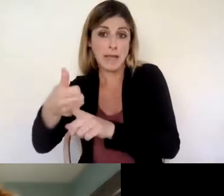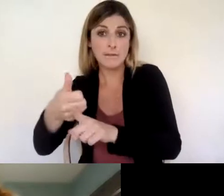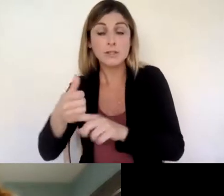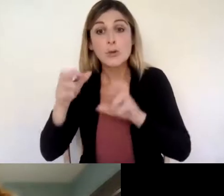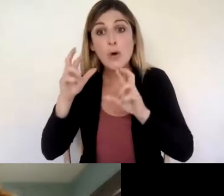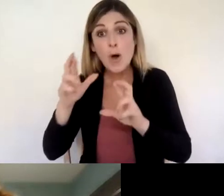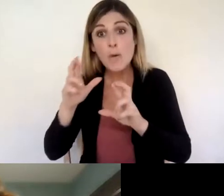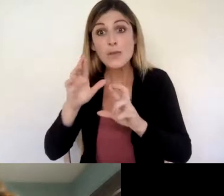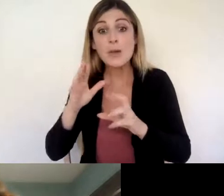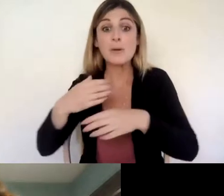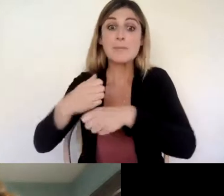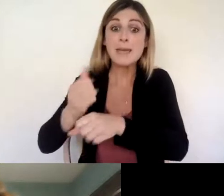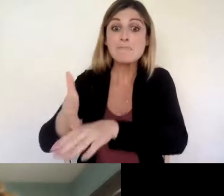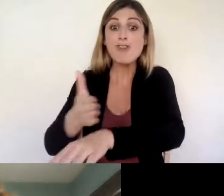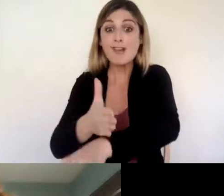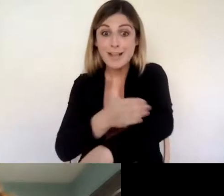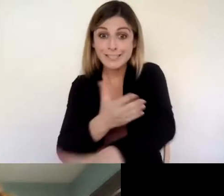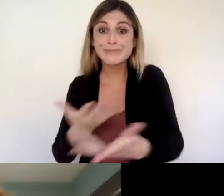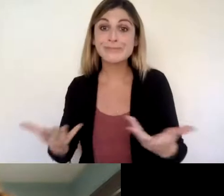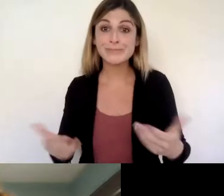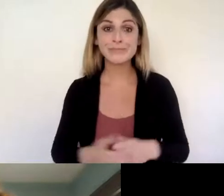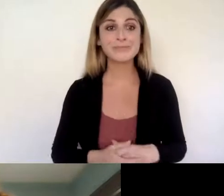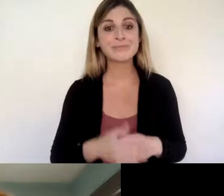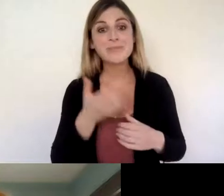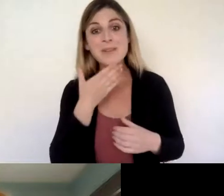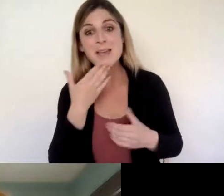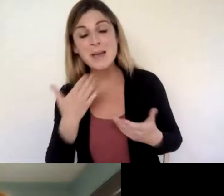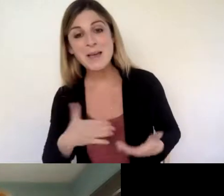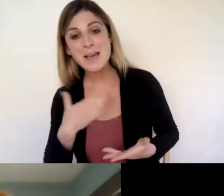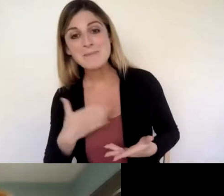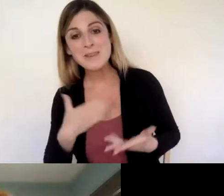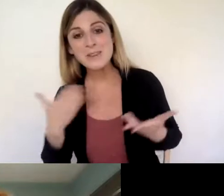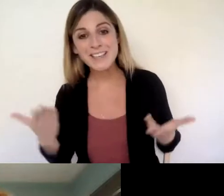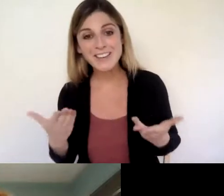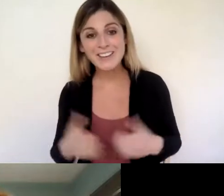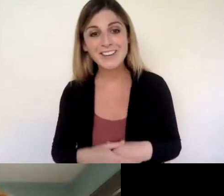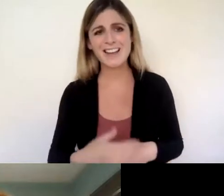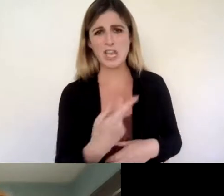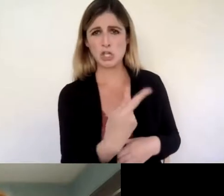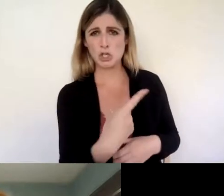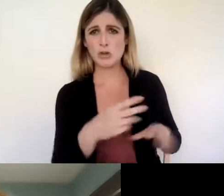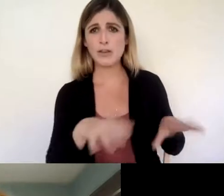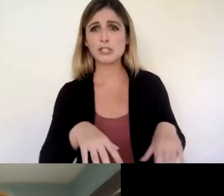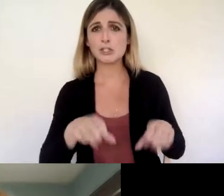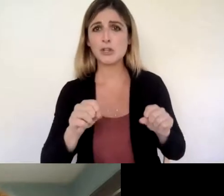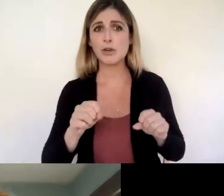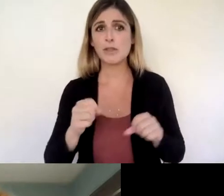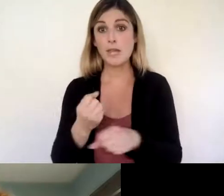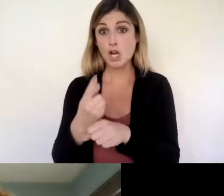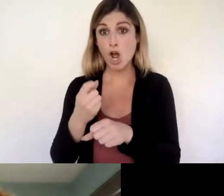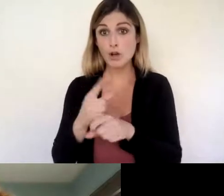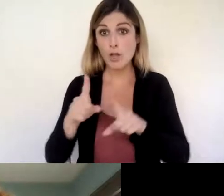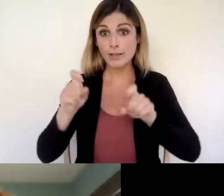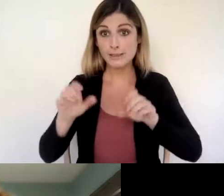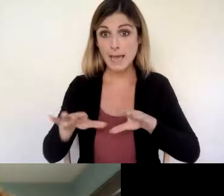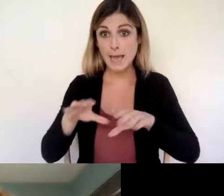somewhere. So Yeah, great. I'm so glad you're here. And Kerry and I both are took the inaugural examination in lifestyle medicine, and we